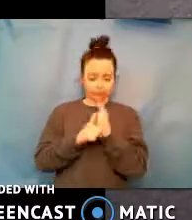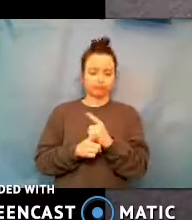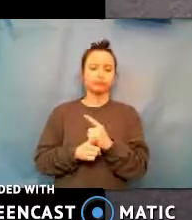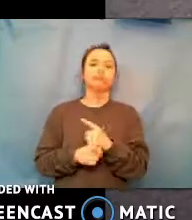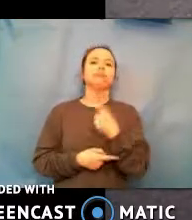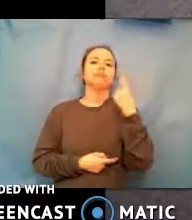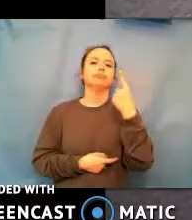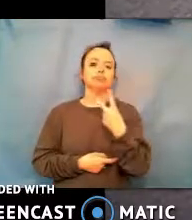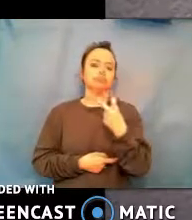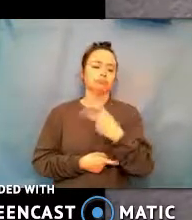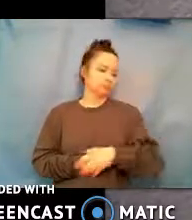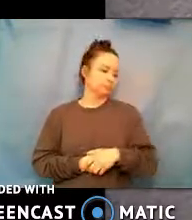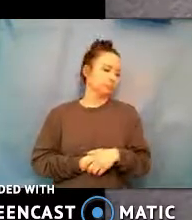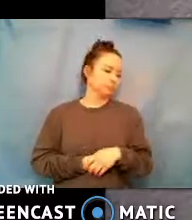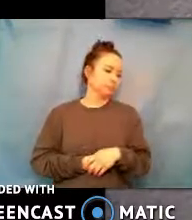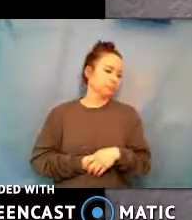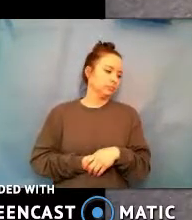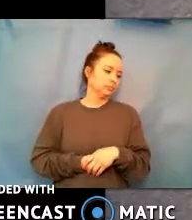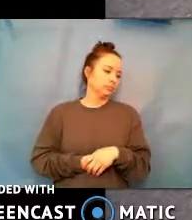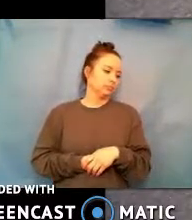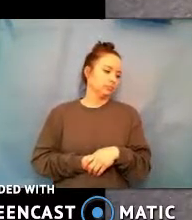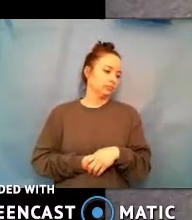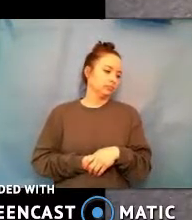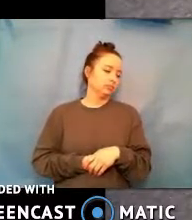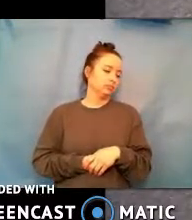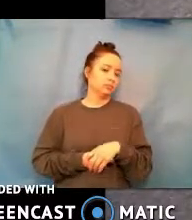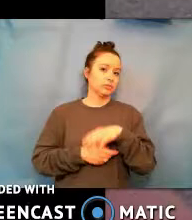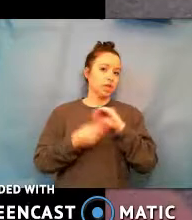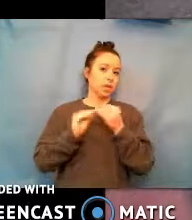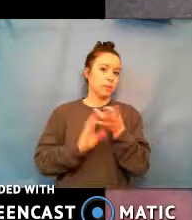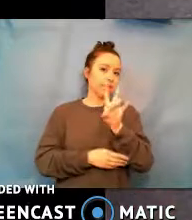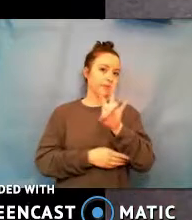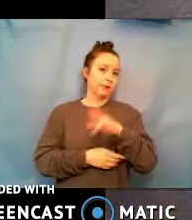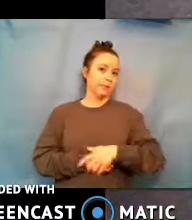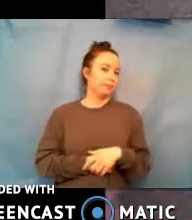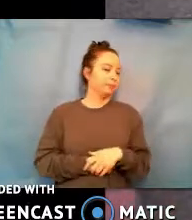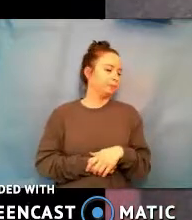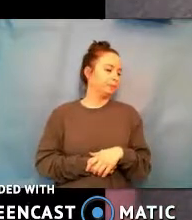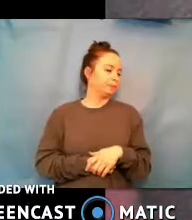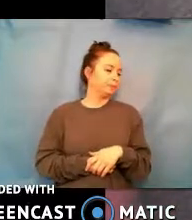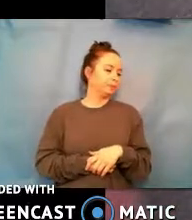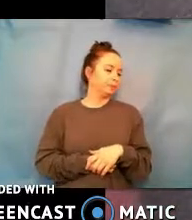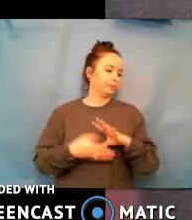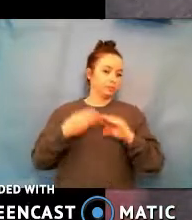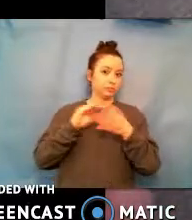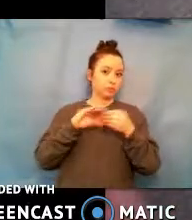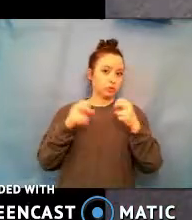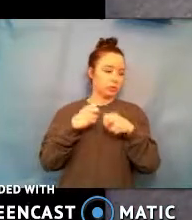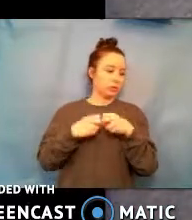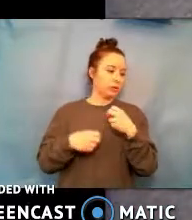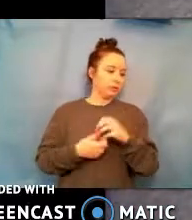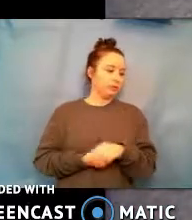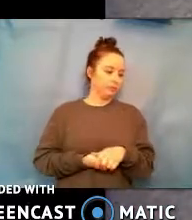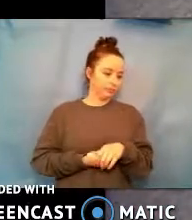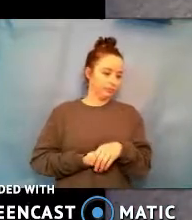B, 1/2. All right, let's look at number 7. It's another story problem.